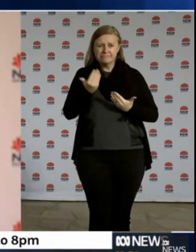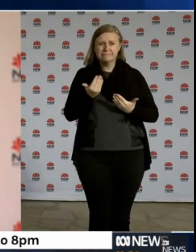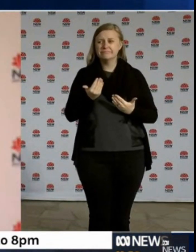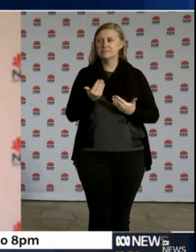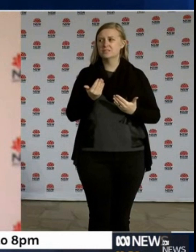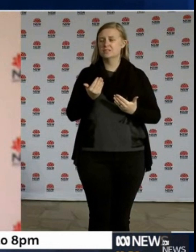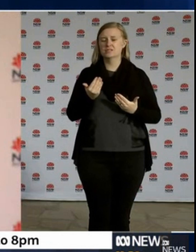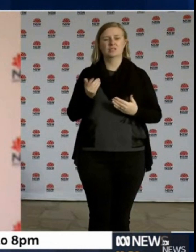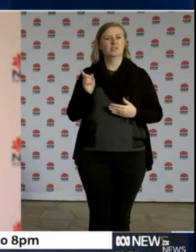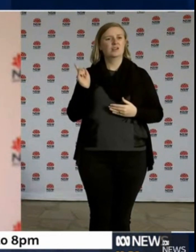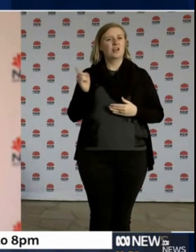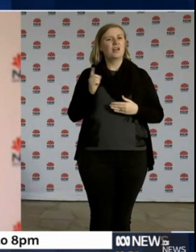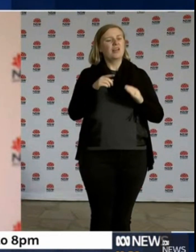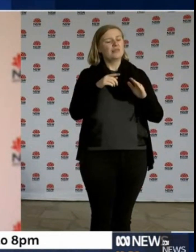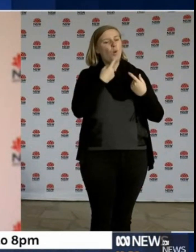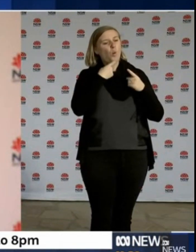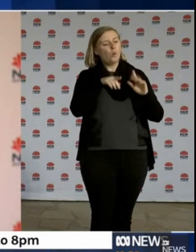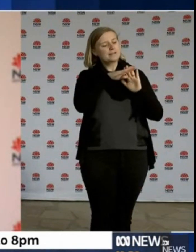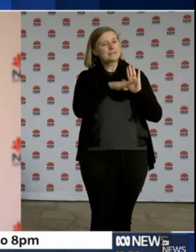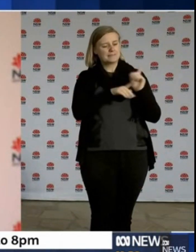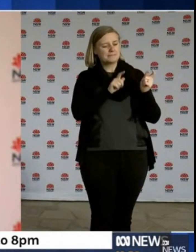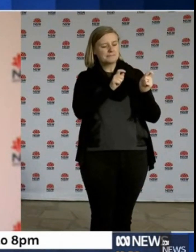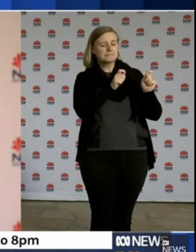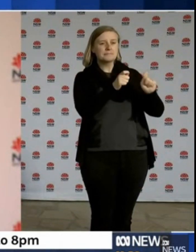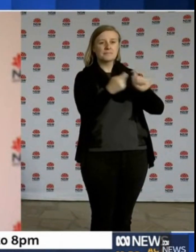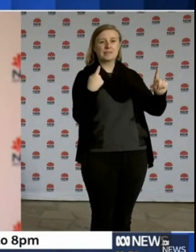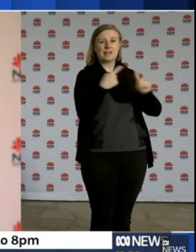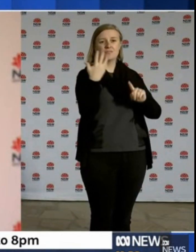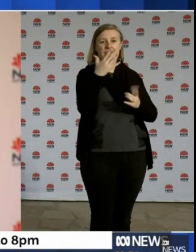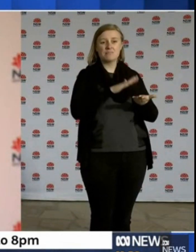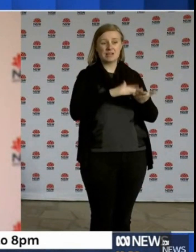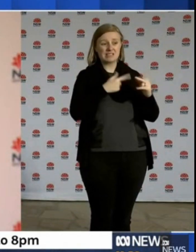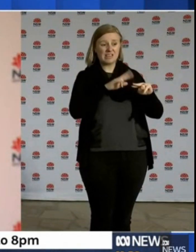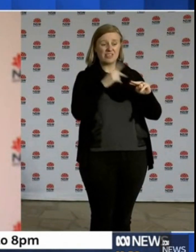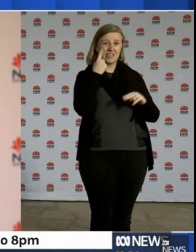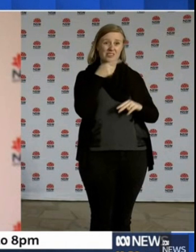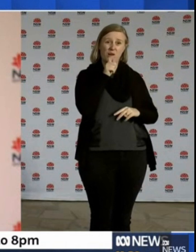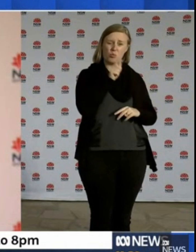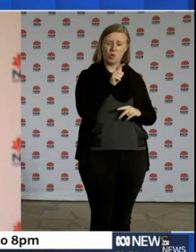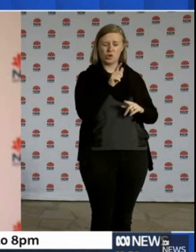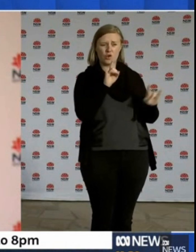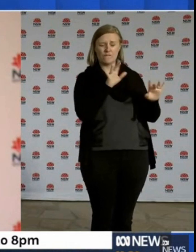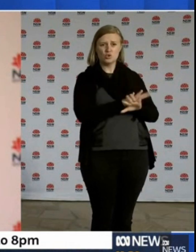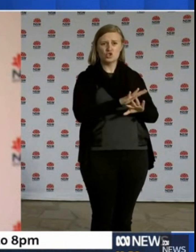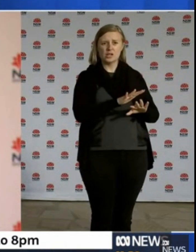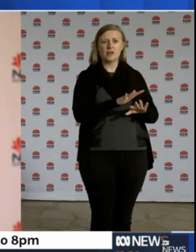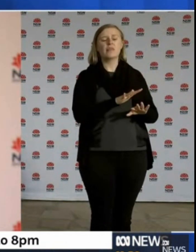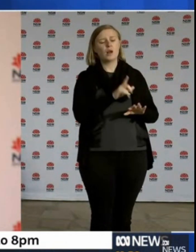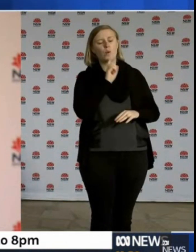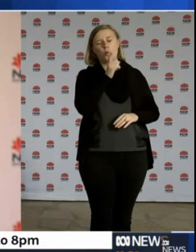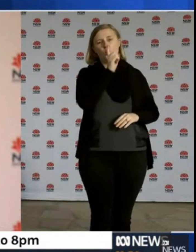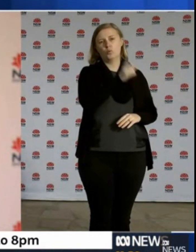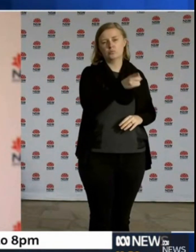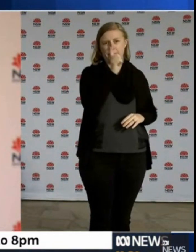Look, you know, the health orders have evolved over the course of the last 15 months, and if we think there's some confusion, from the police in the field, we are